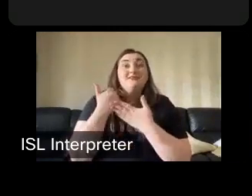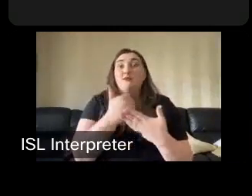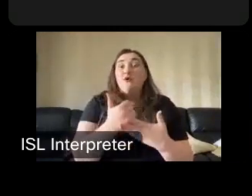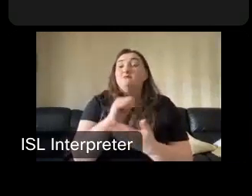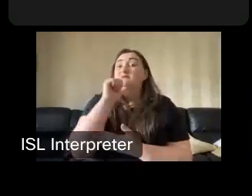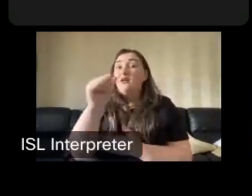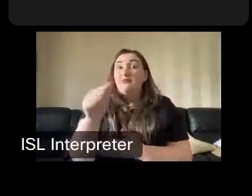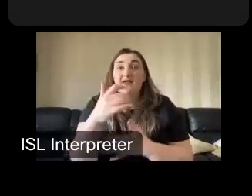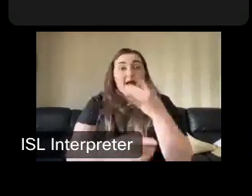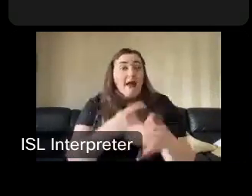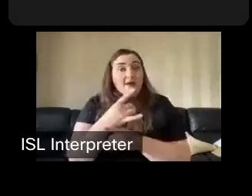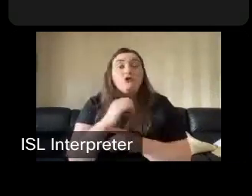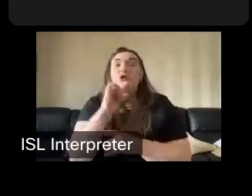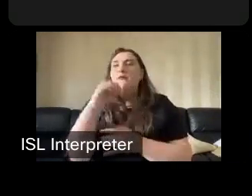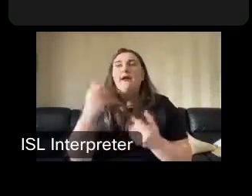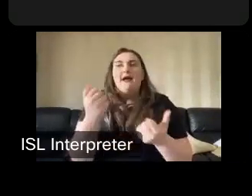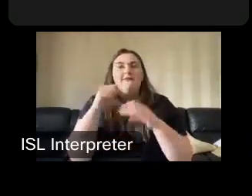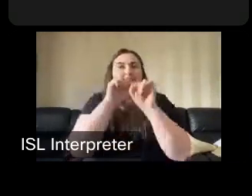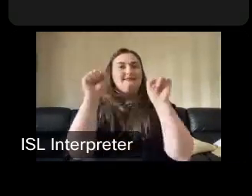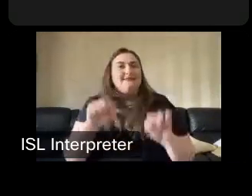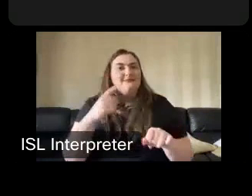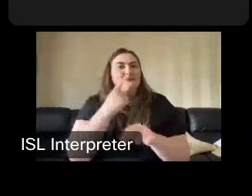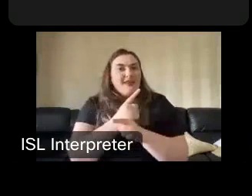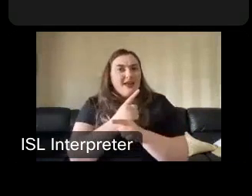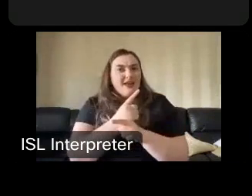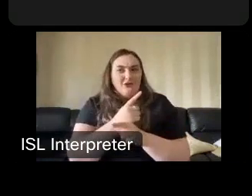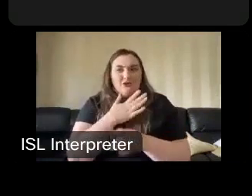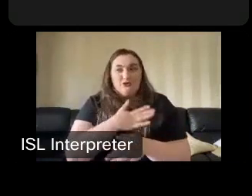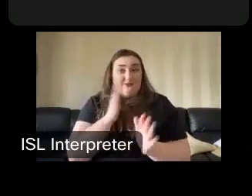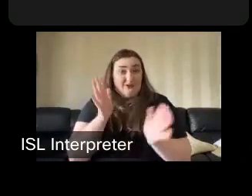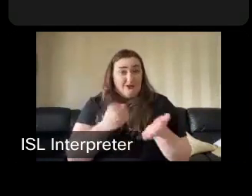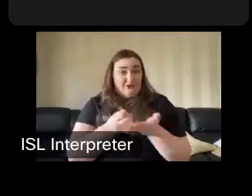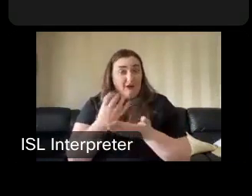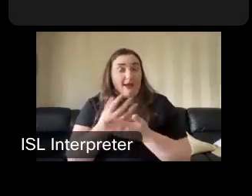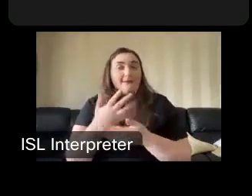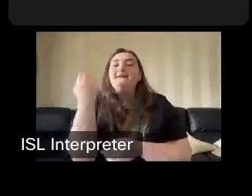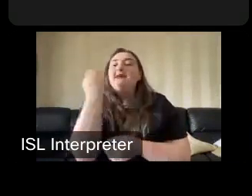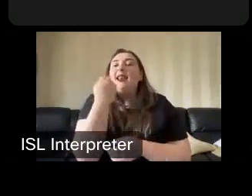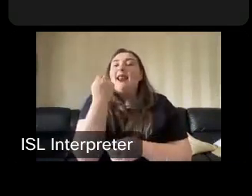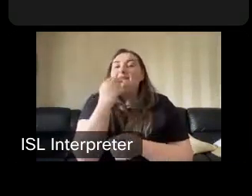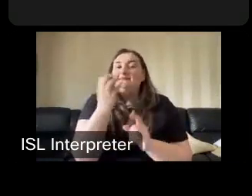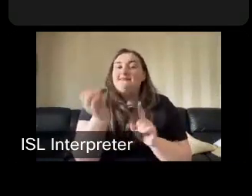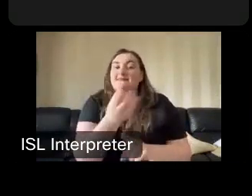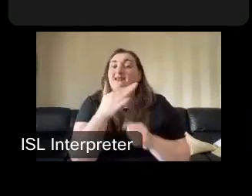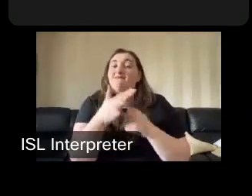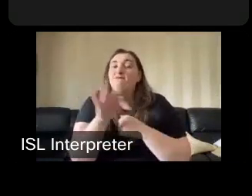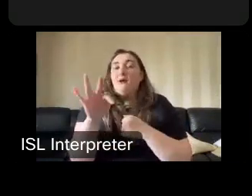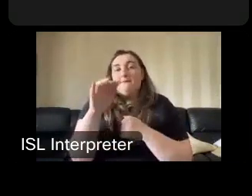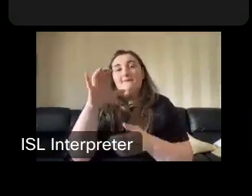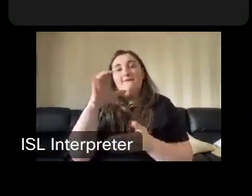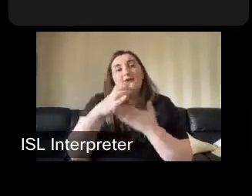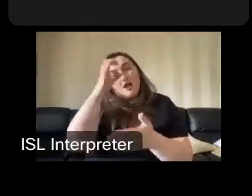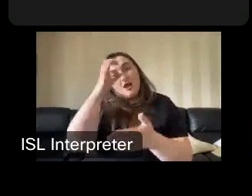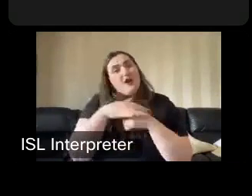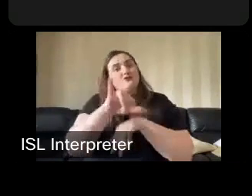take place, if we don't have these systems that I've just described in place? Again, this is a nice slide from the College of Surgeons in England. We know